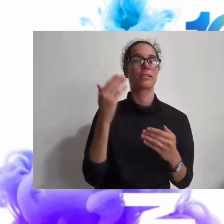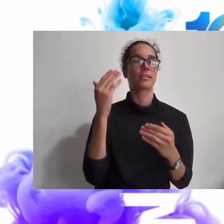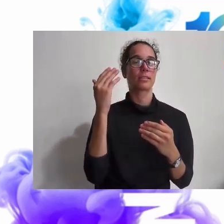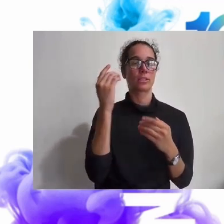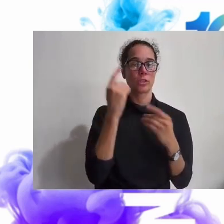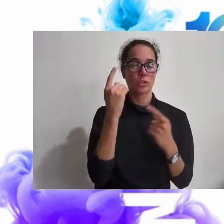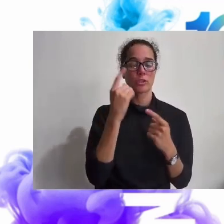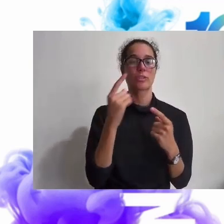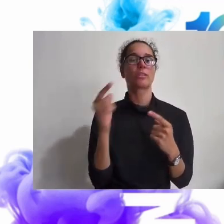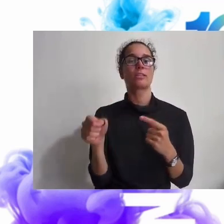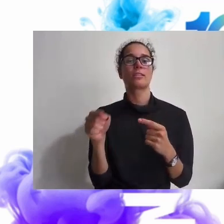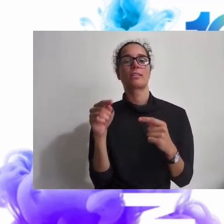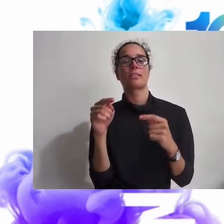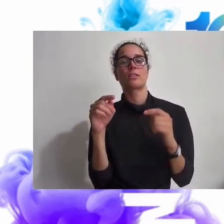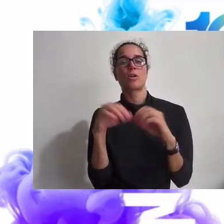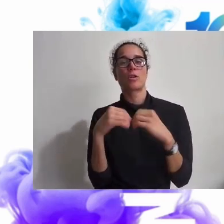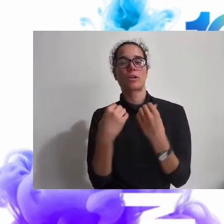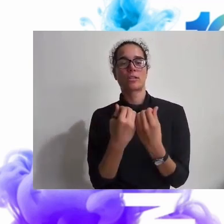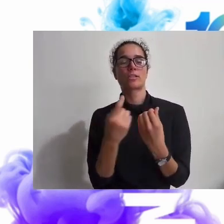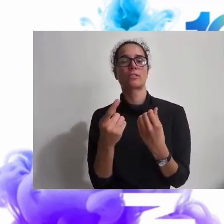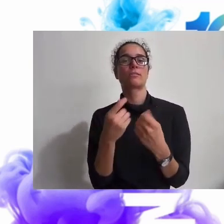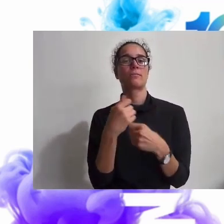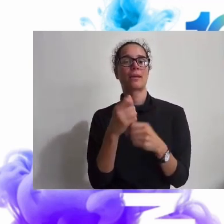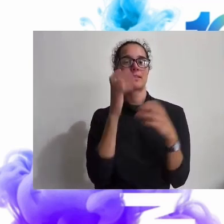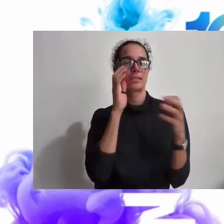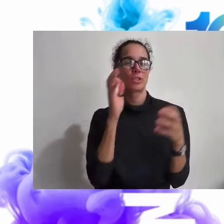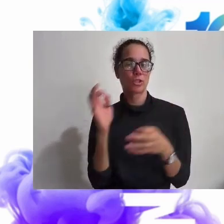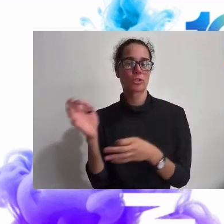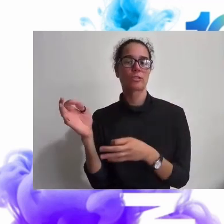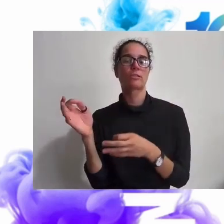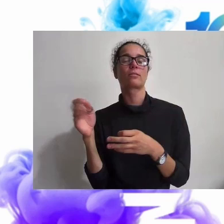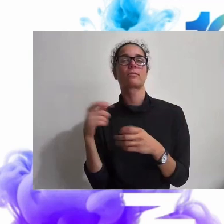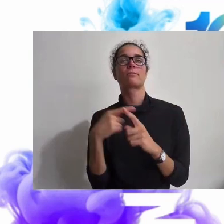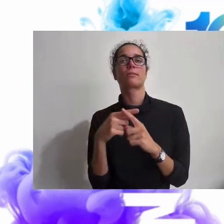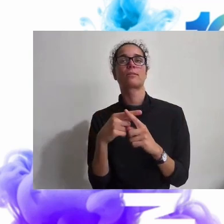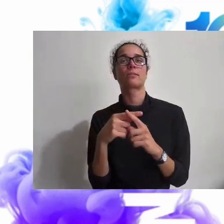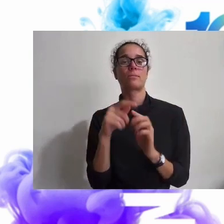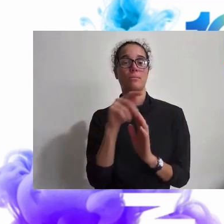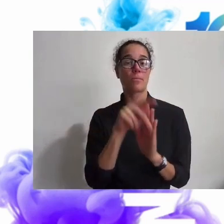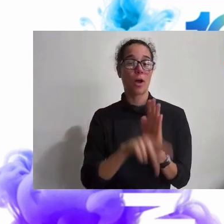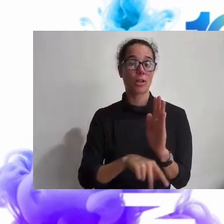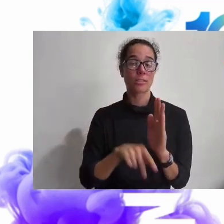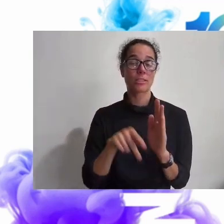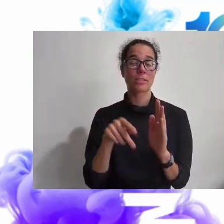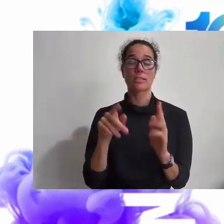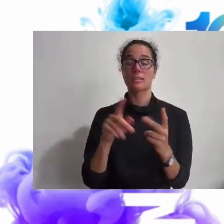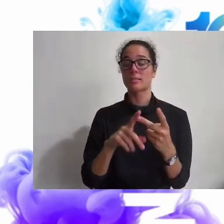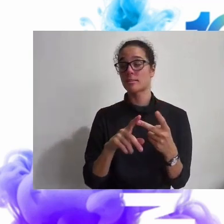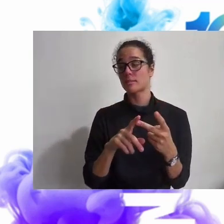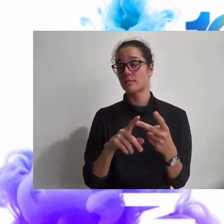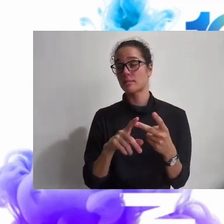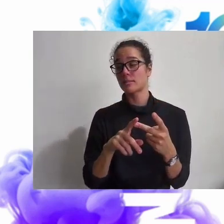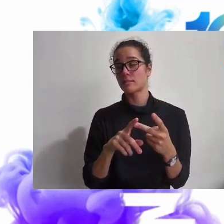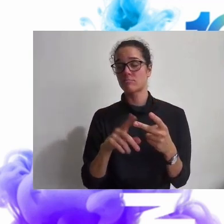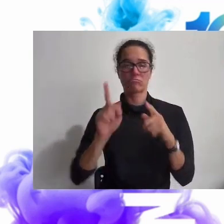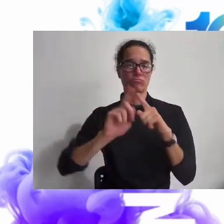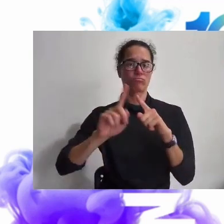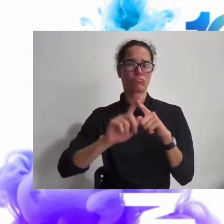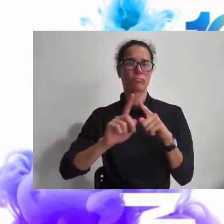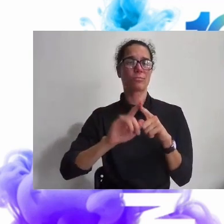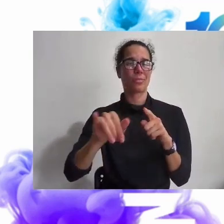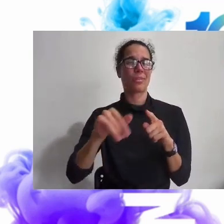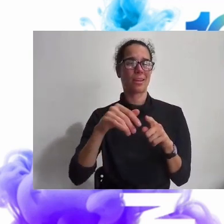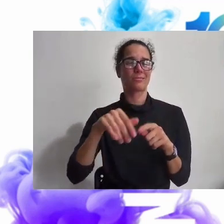as the organization makes decisions and policies and things of that nature.